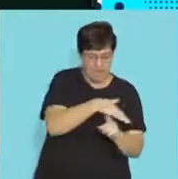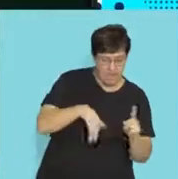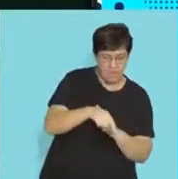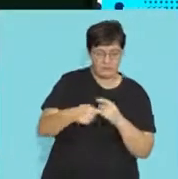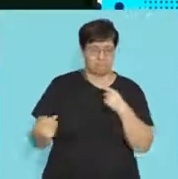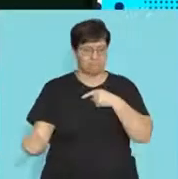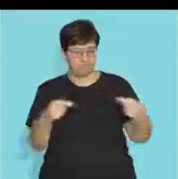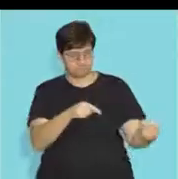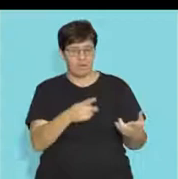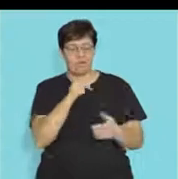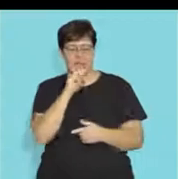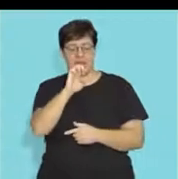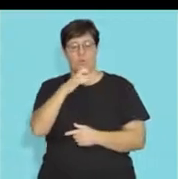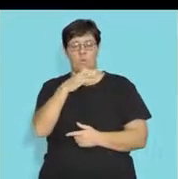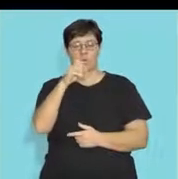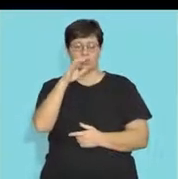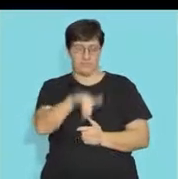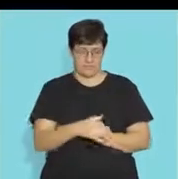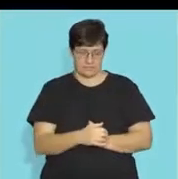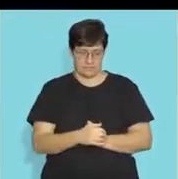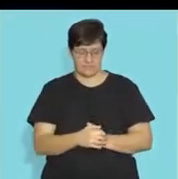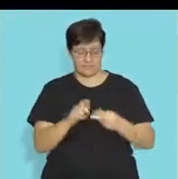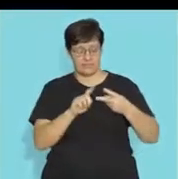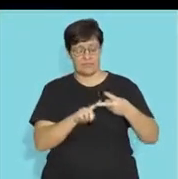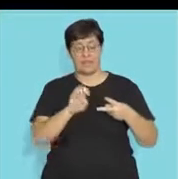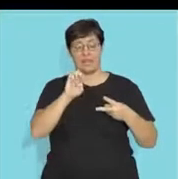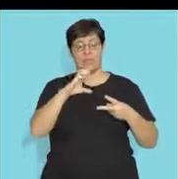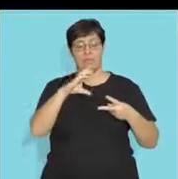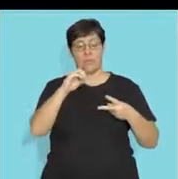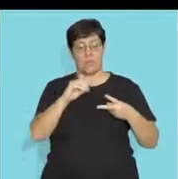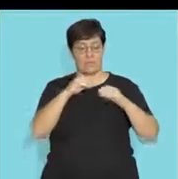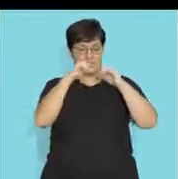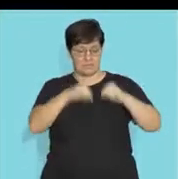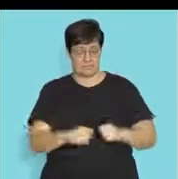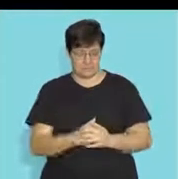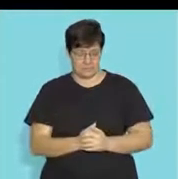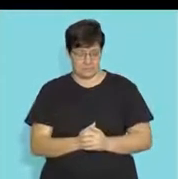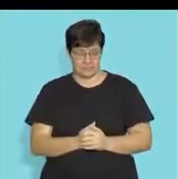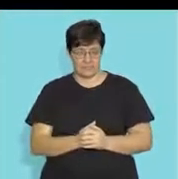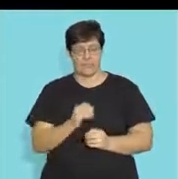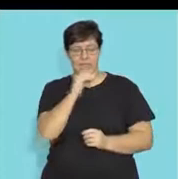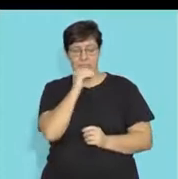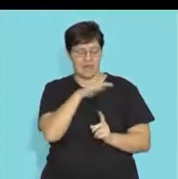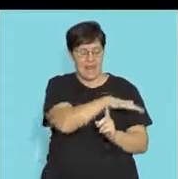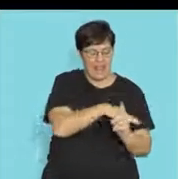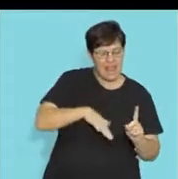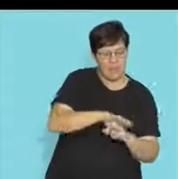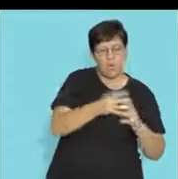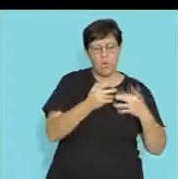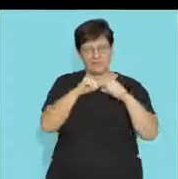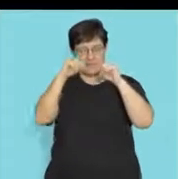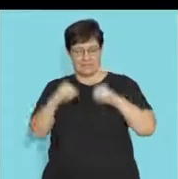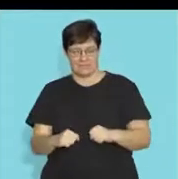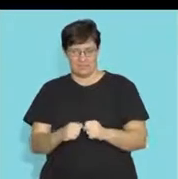understanding we refer to as ecology. Ecosystems is the next term, a specific area